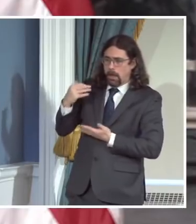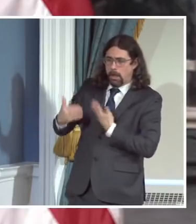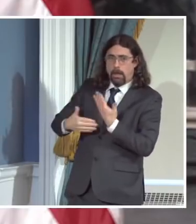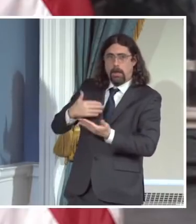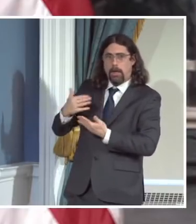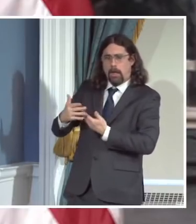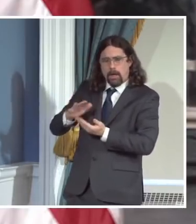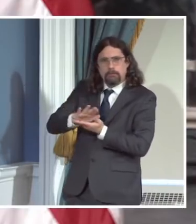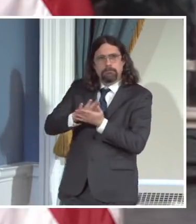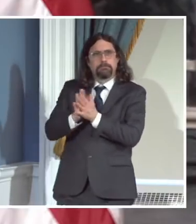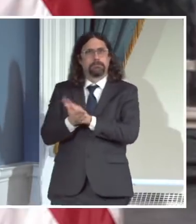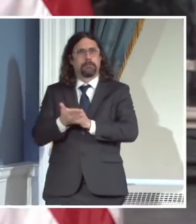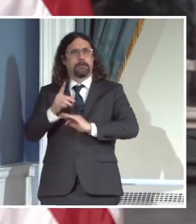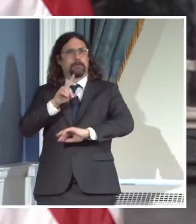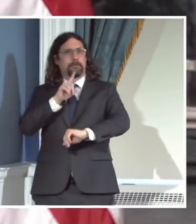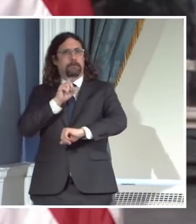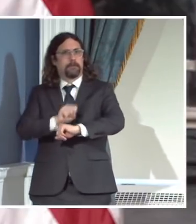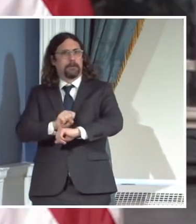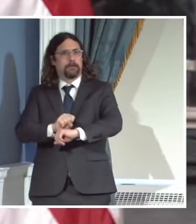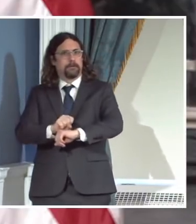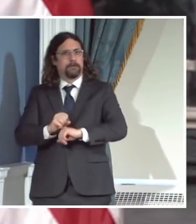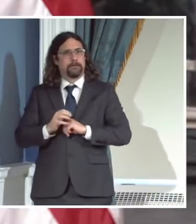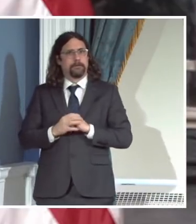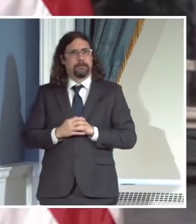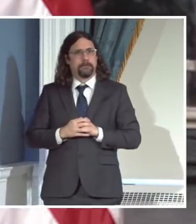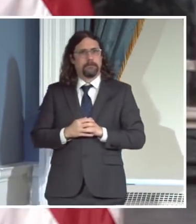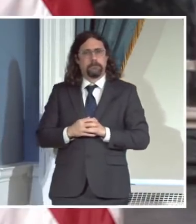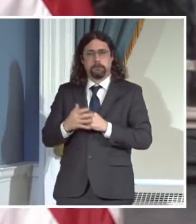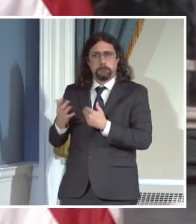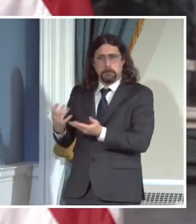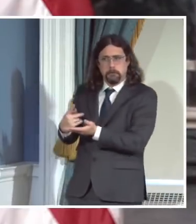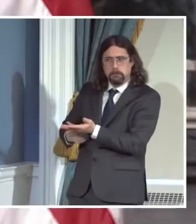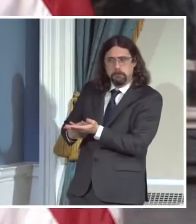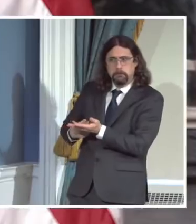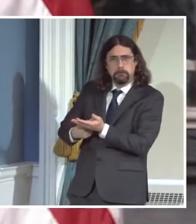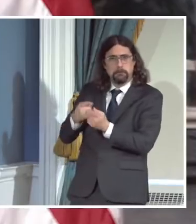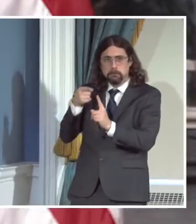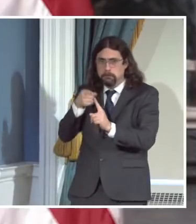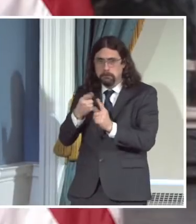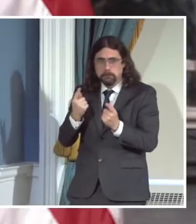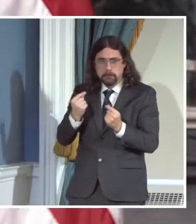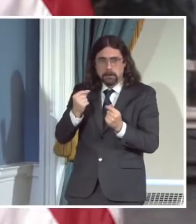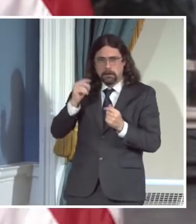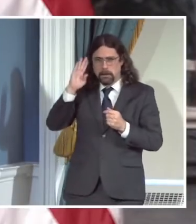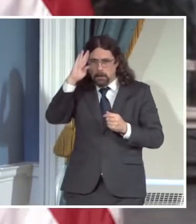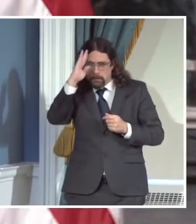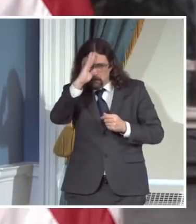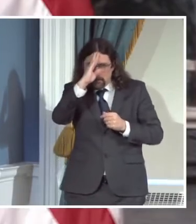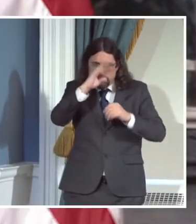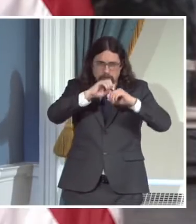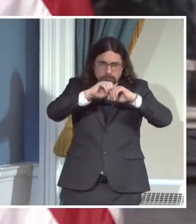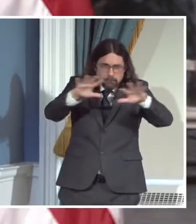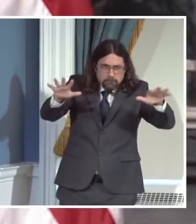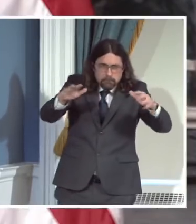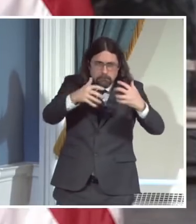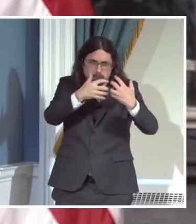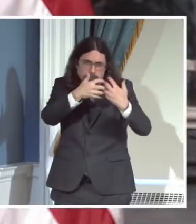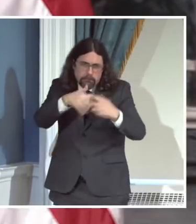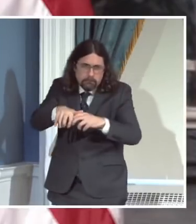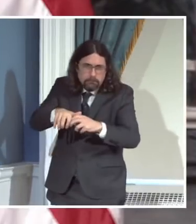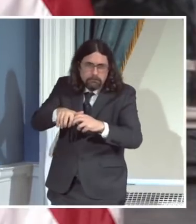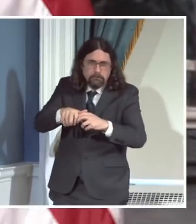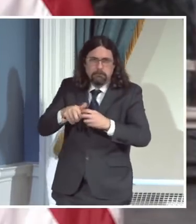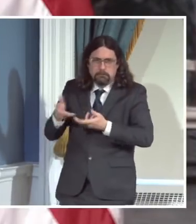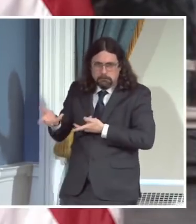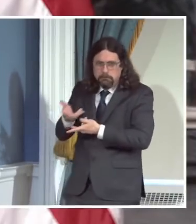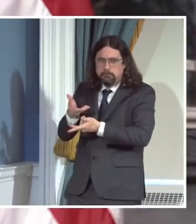but that we could really make sure everything was being used ideally and that we could resupply instantly whenever hospitals needed it, needing a leader of that